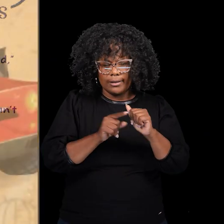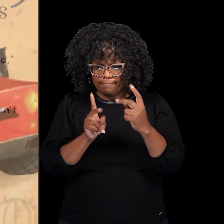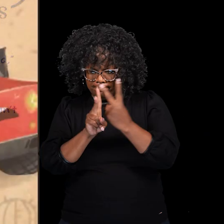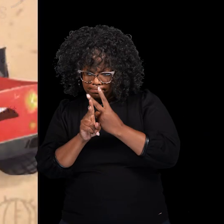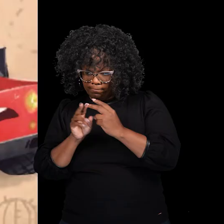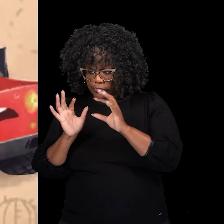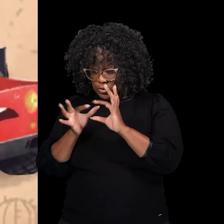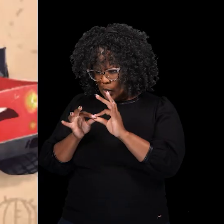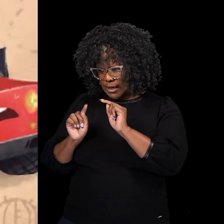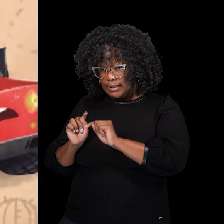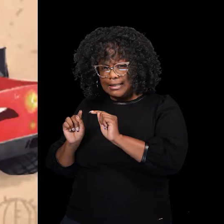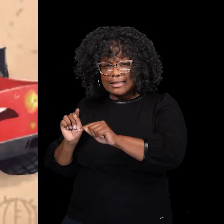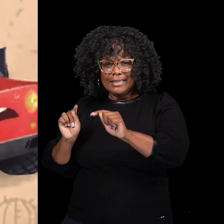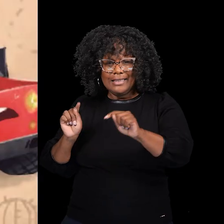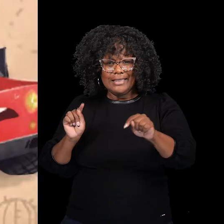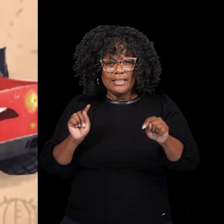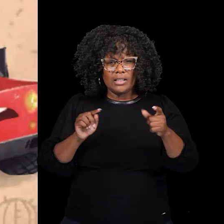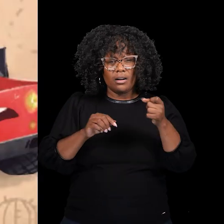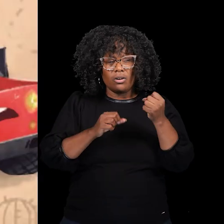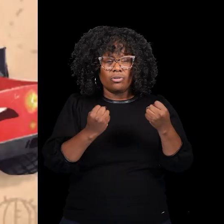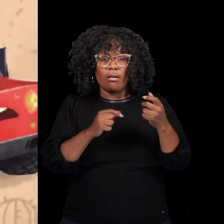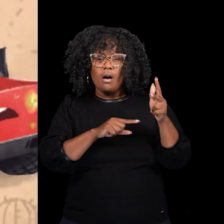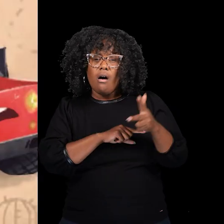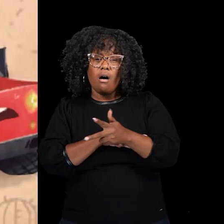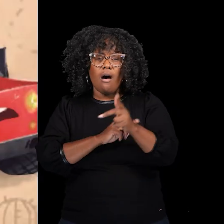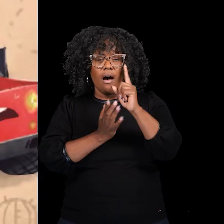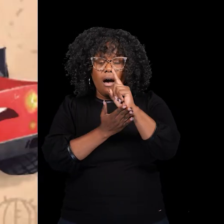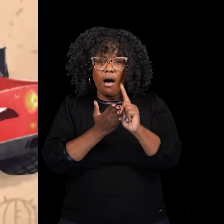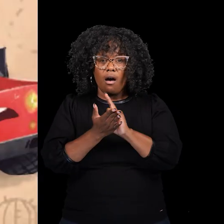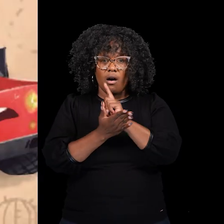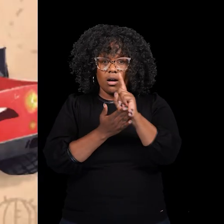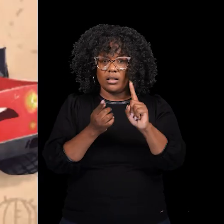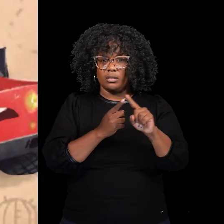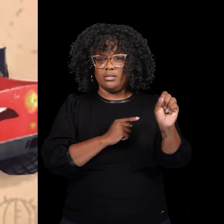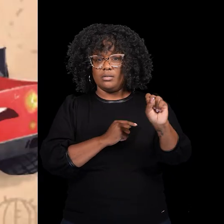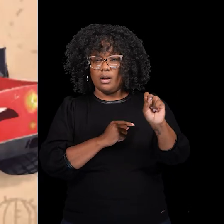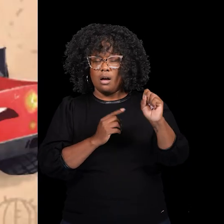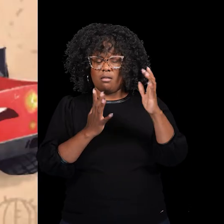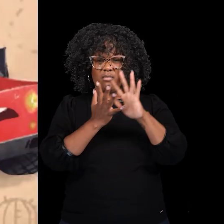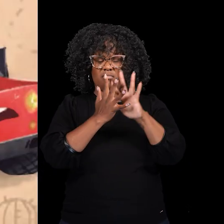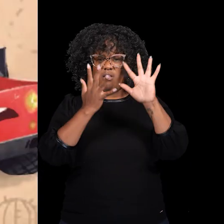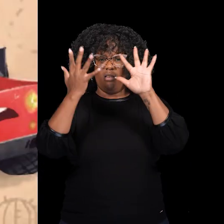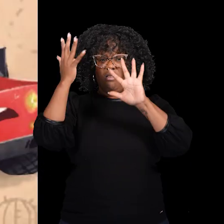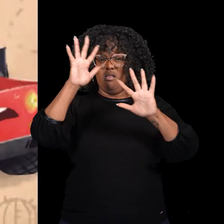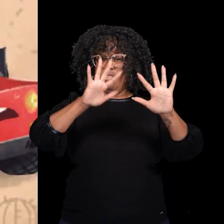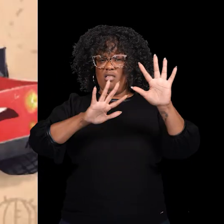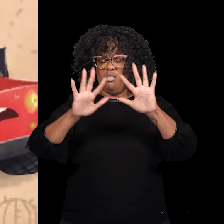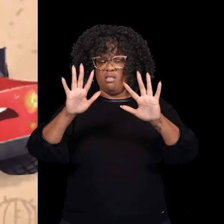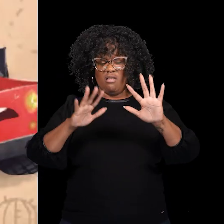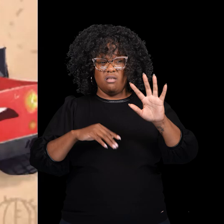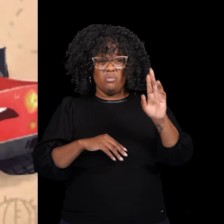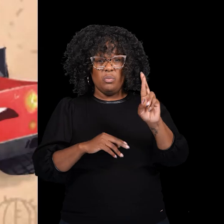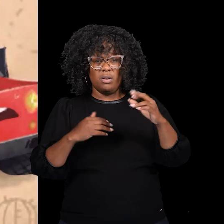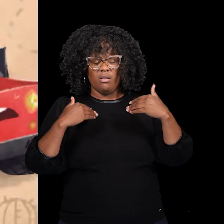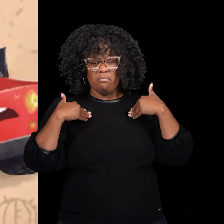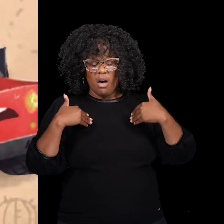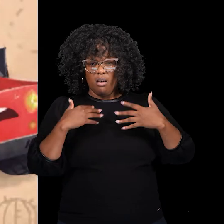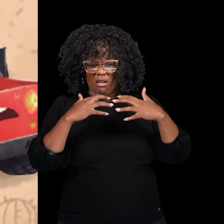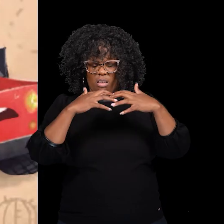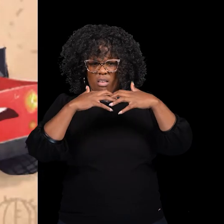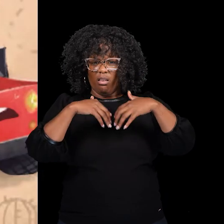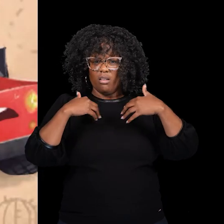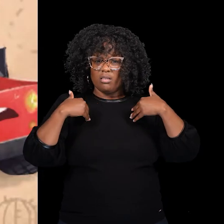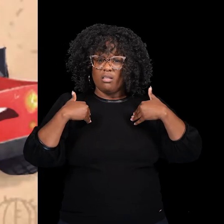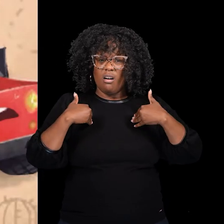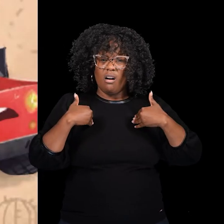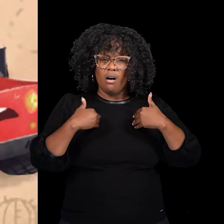practice plotting coordinates and driving in the desert for hours until Scout's head is foggy and Ruby's body is